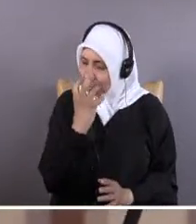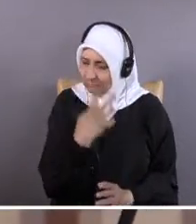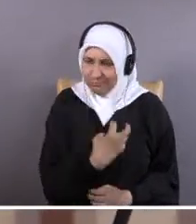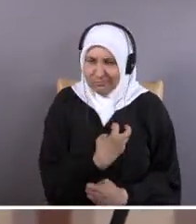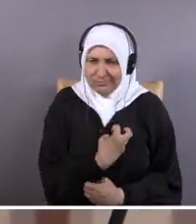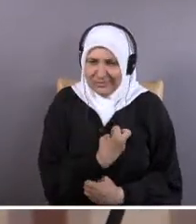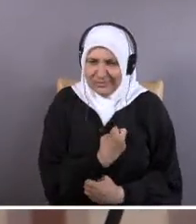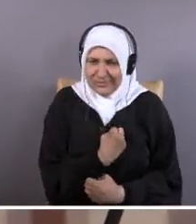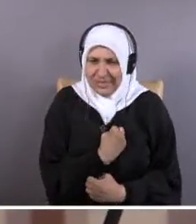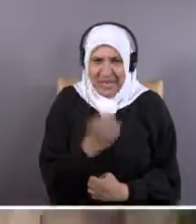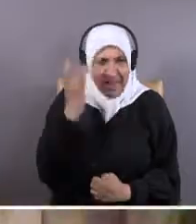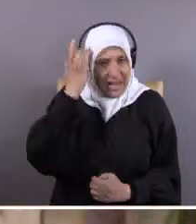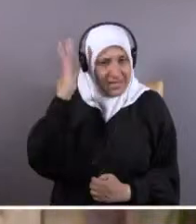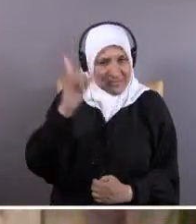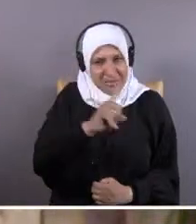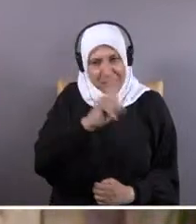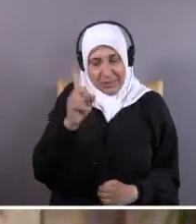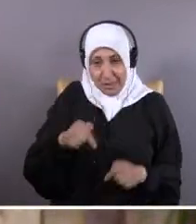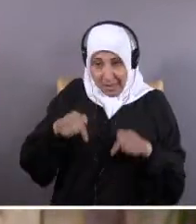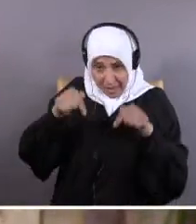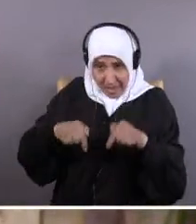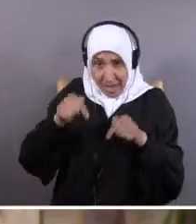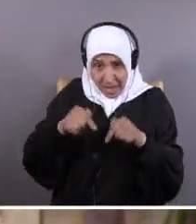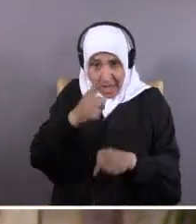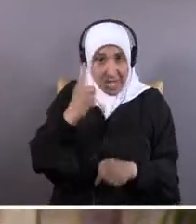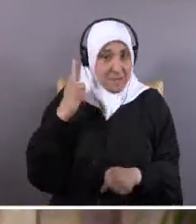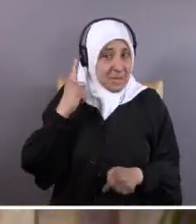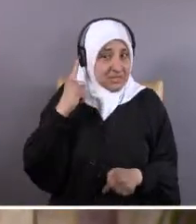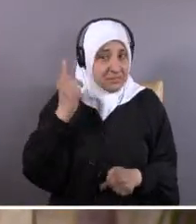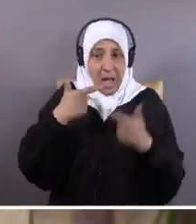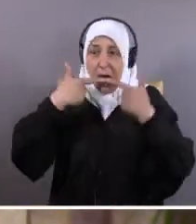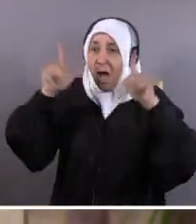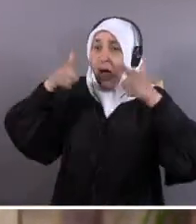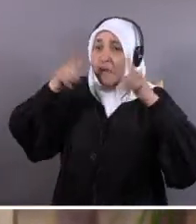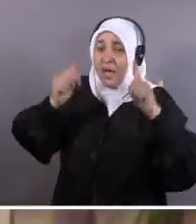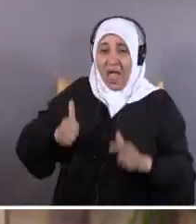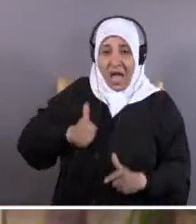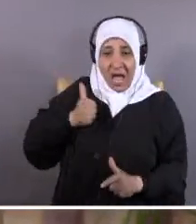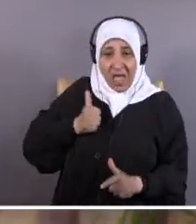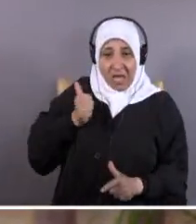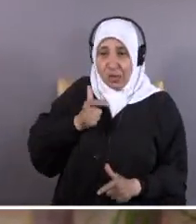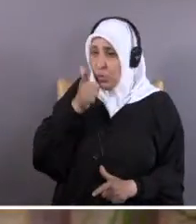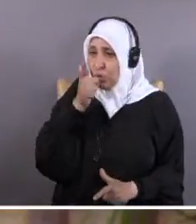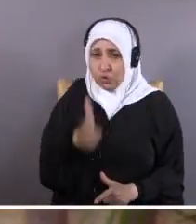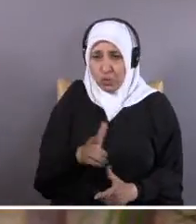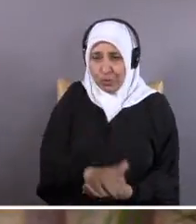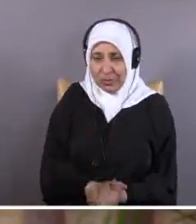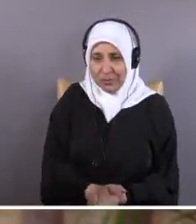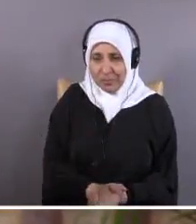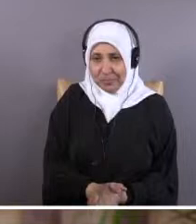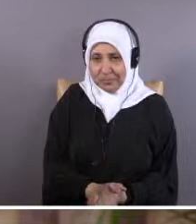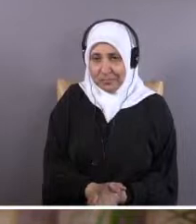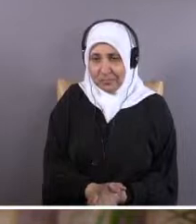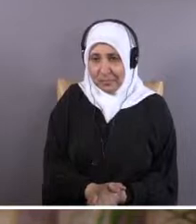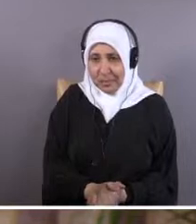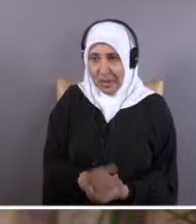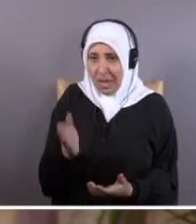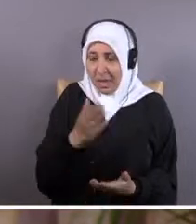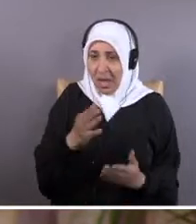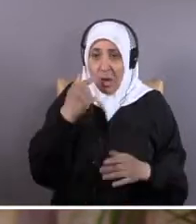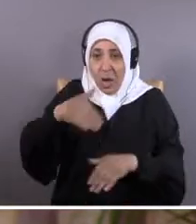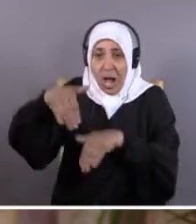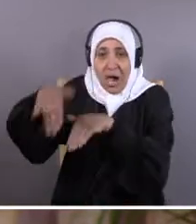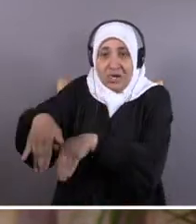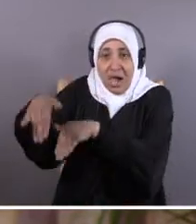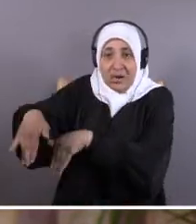And today you'll hear in the news in Canada that you are finding grave sites